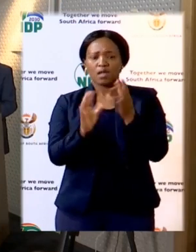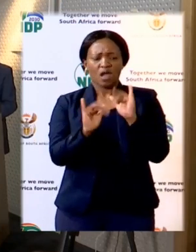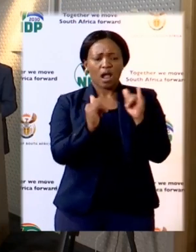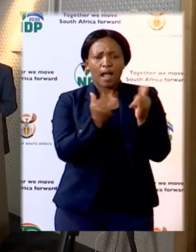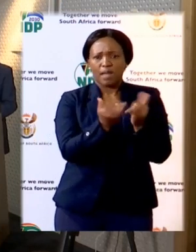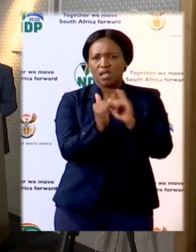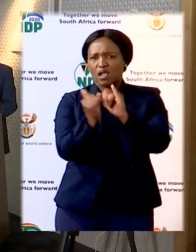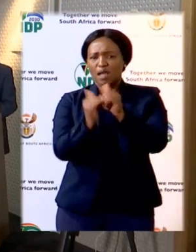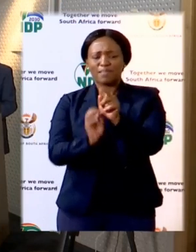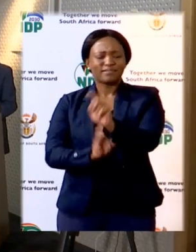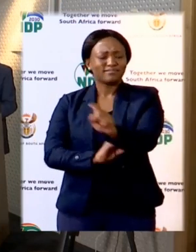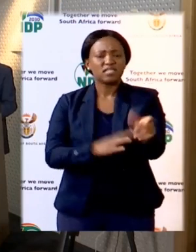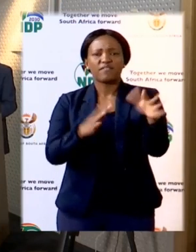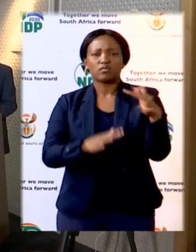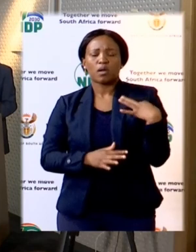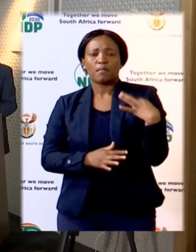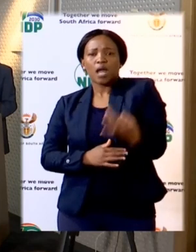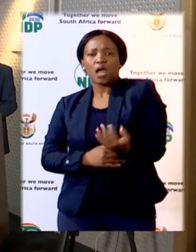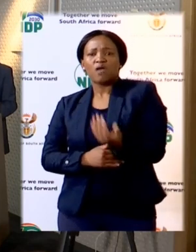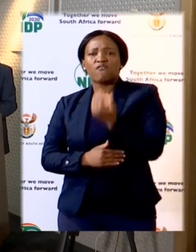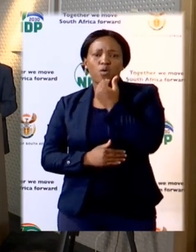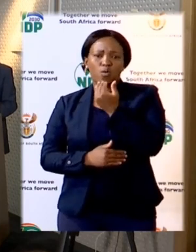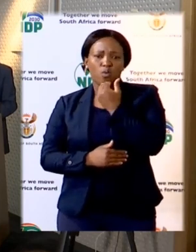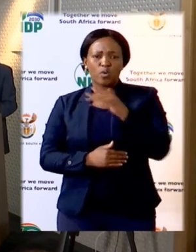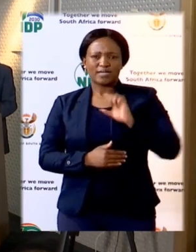on behalf of their employees.